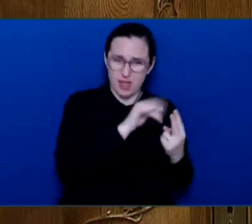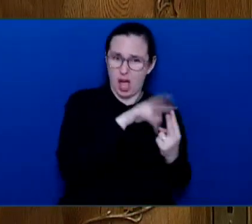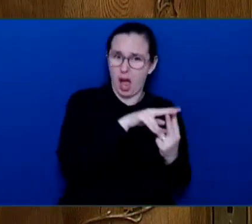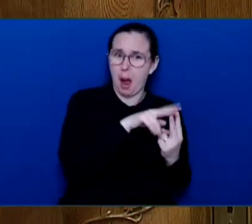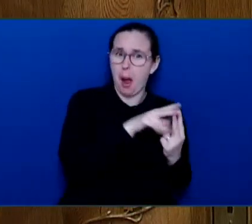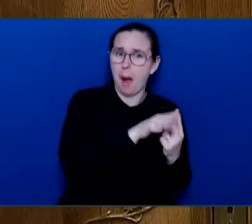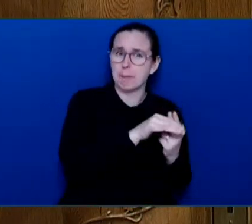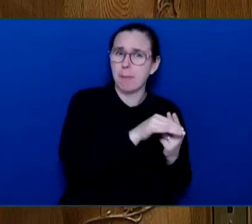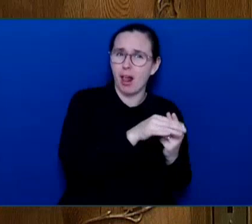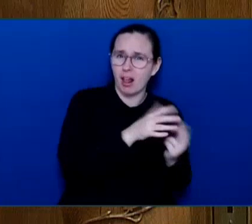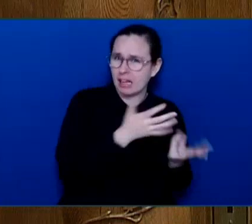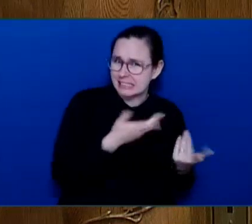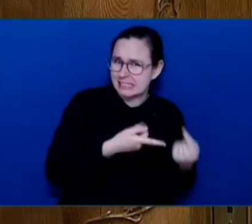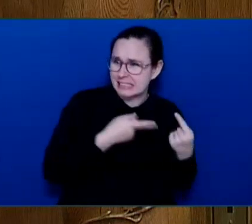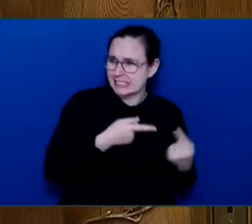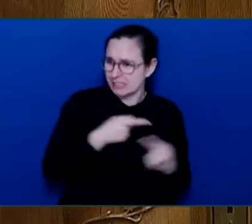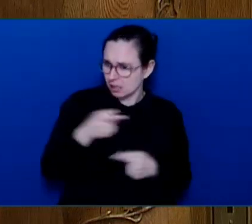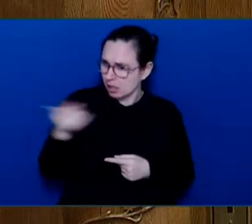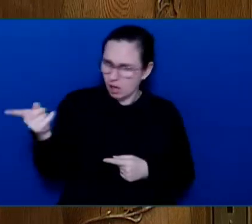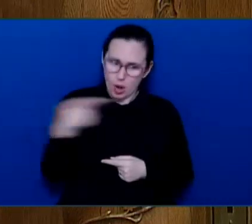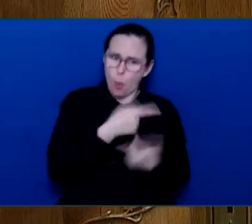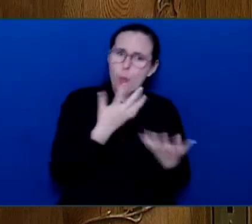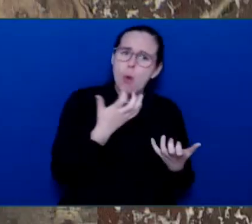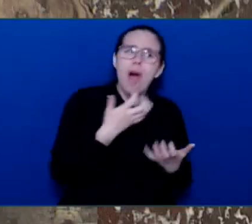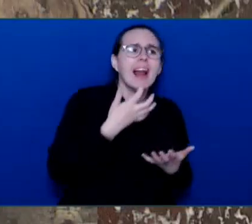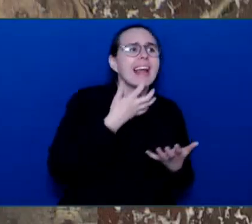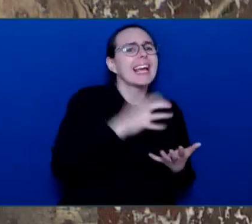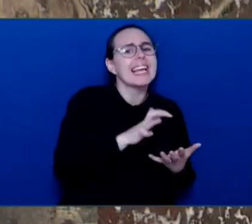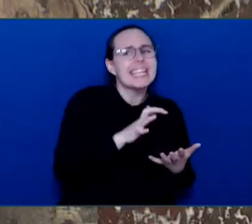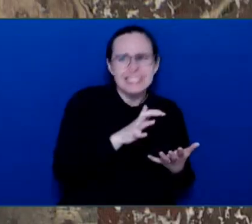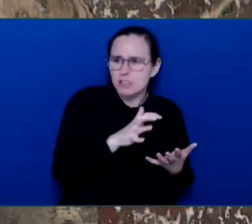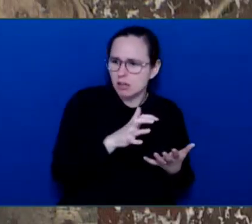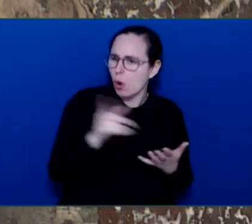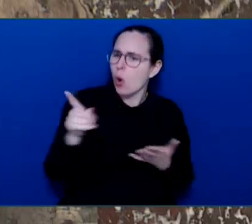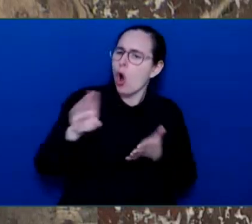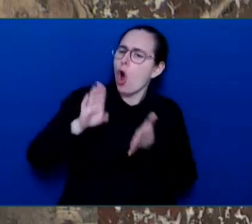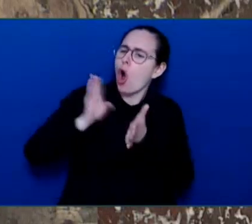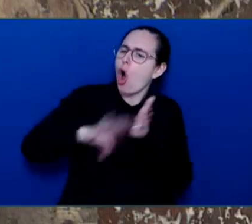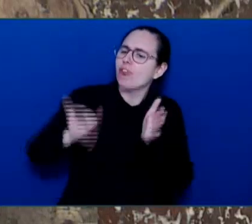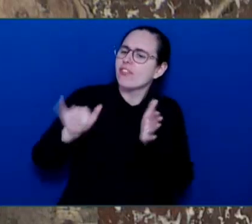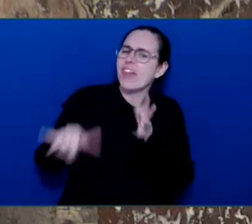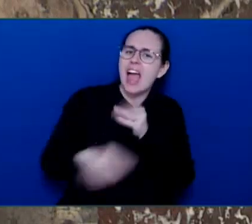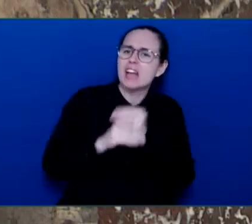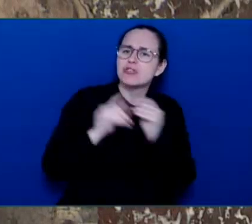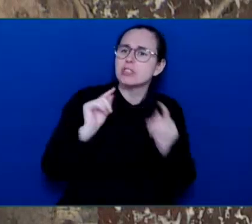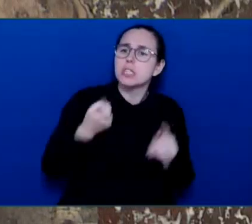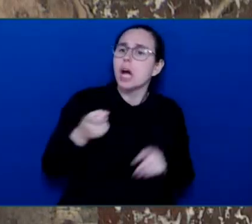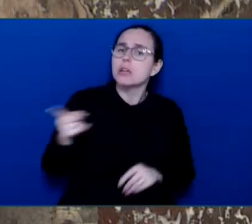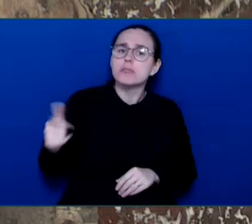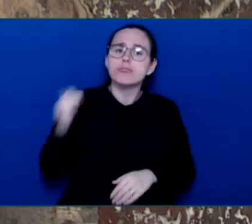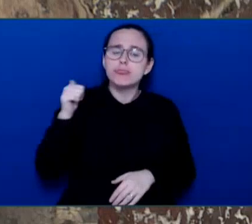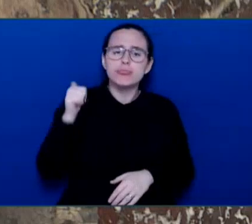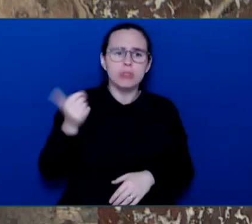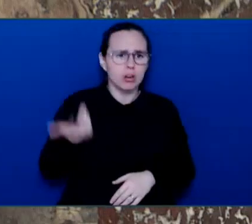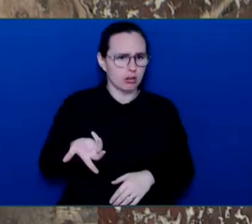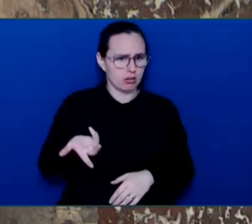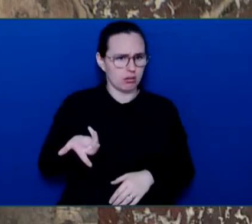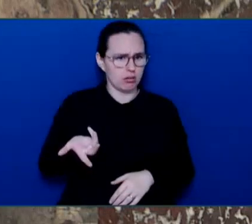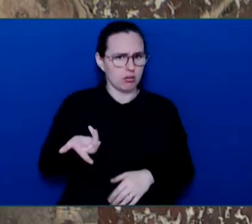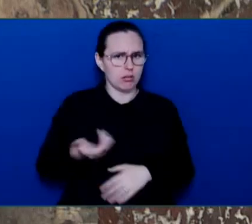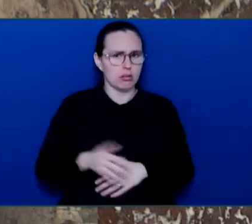Premier. Thanks, Honourable Speaker. The member stands up. She comes from a community that almost burned down this summer in